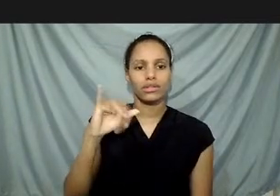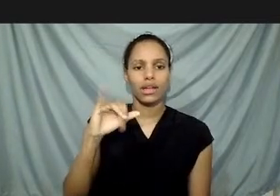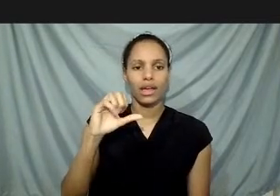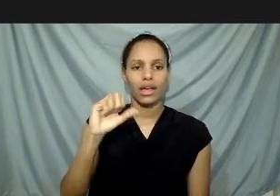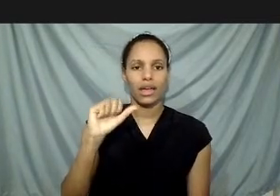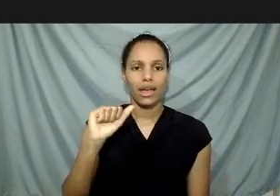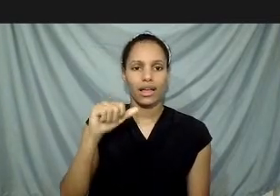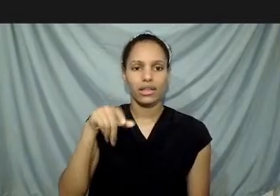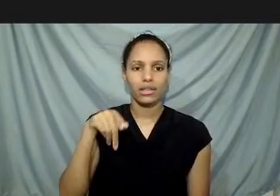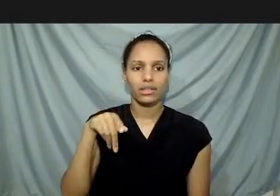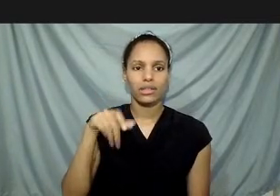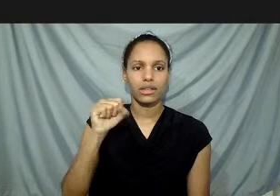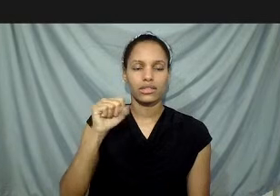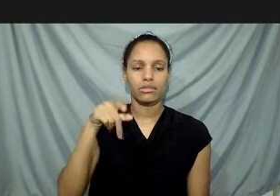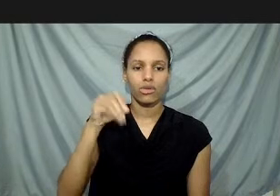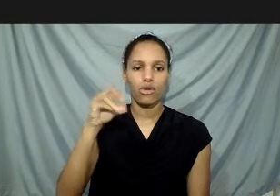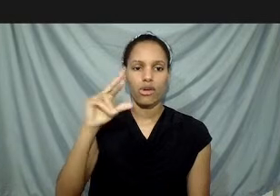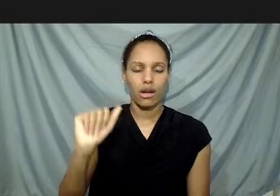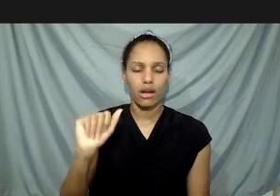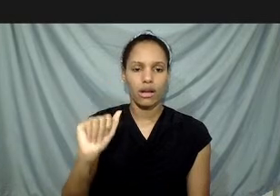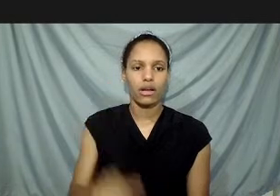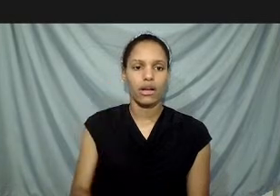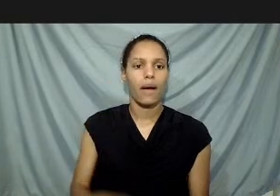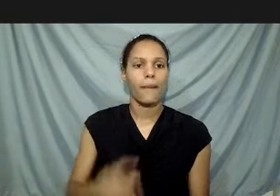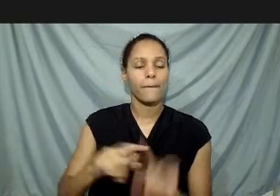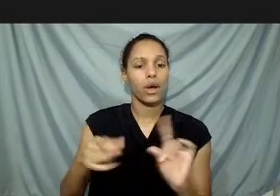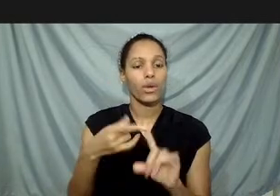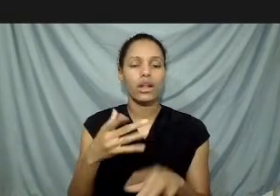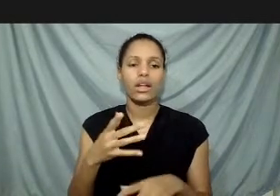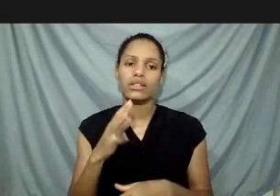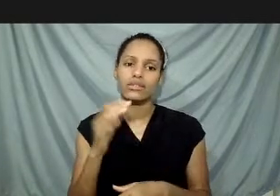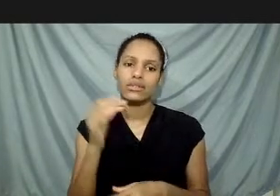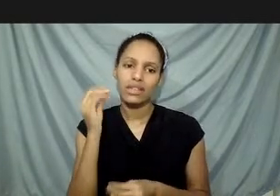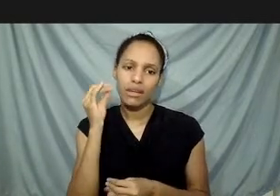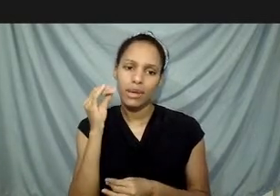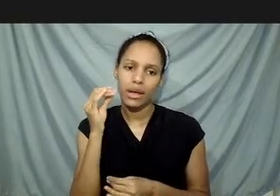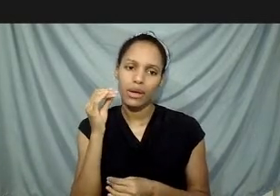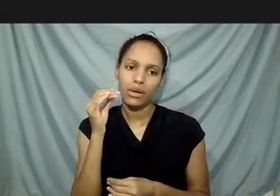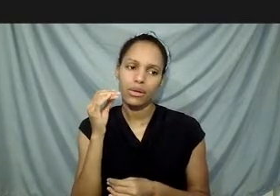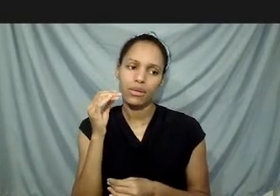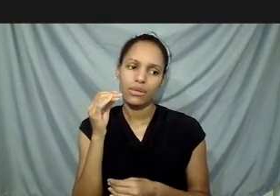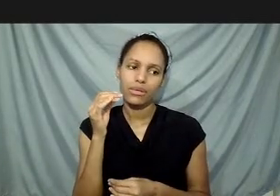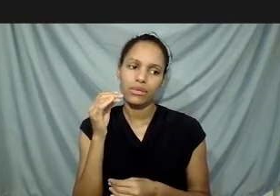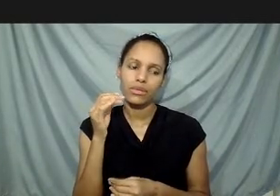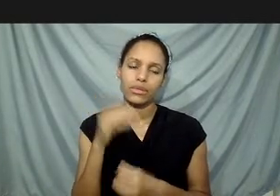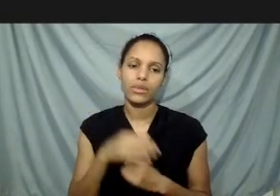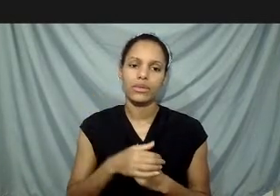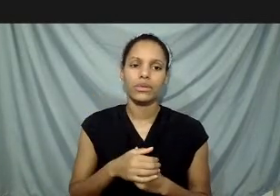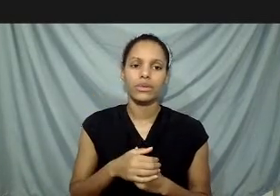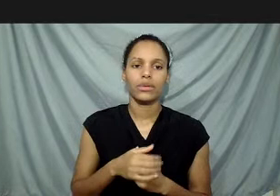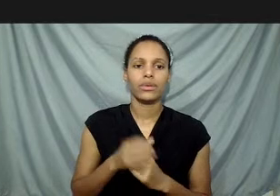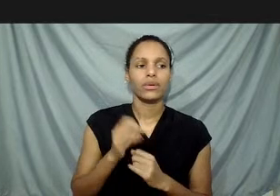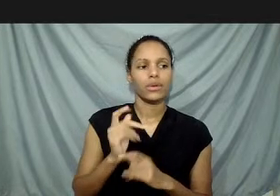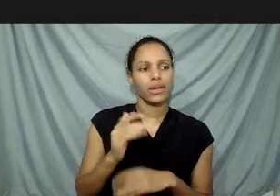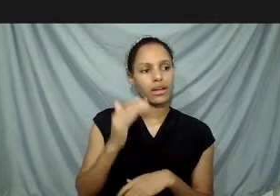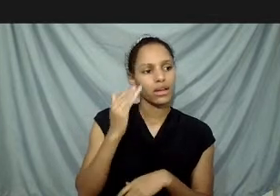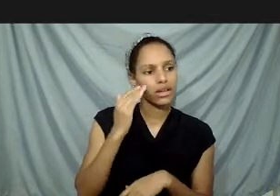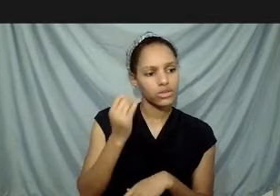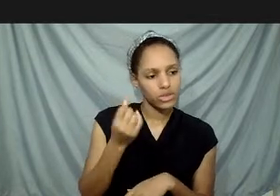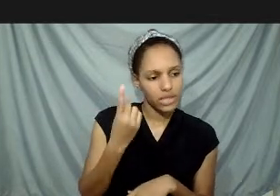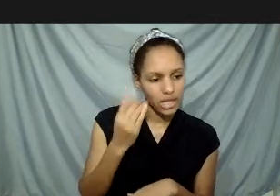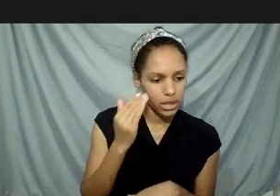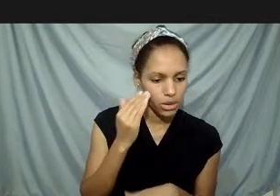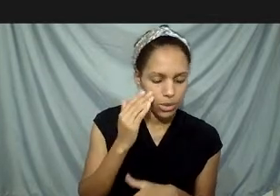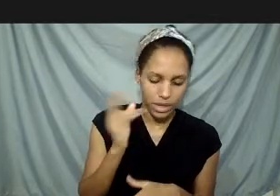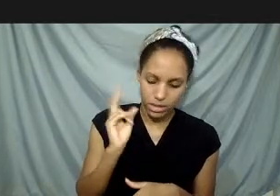But unfortunately, when I think about the schism, and the schism is like, okay, understanding and knowing the history,